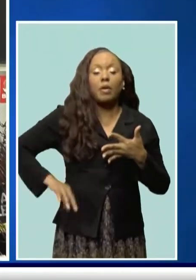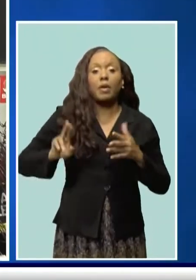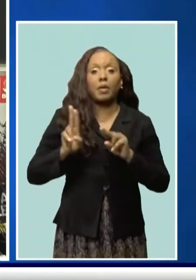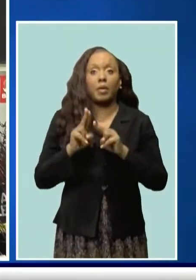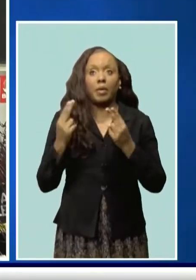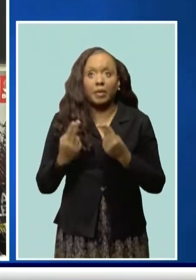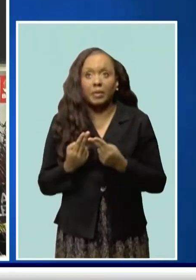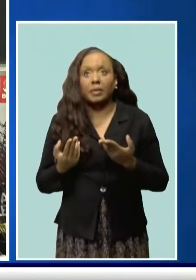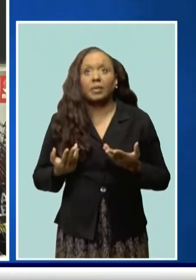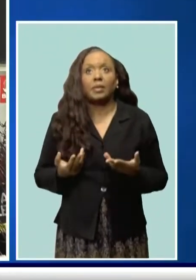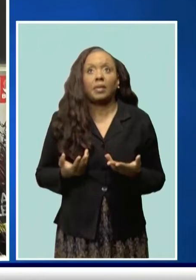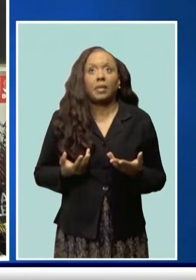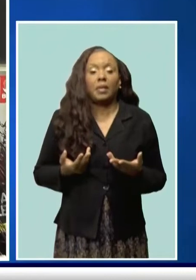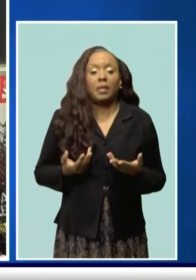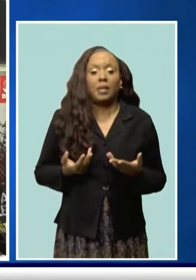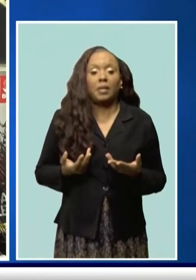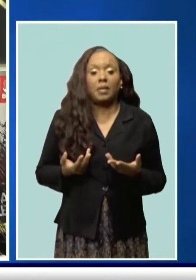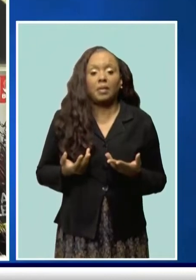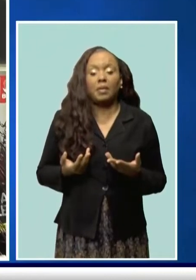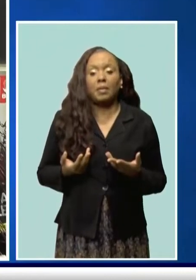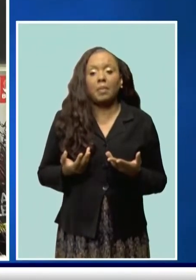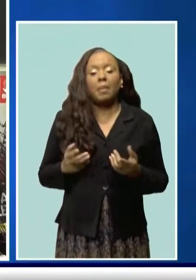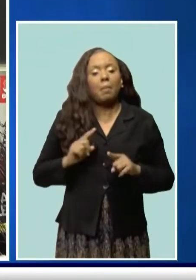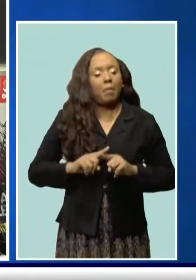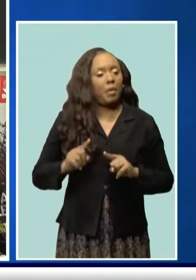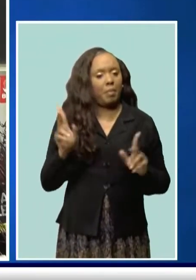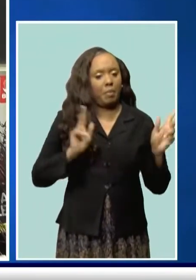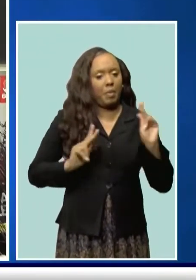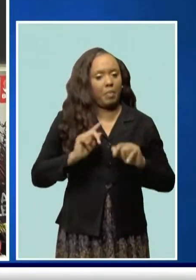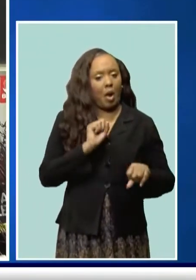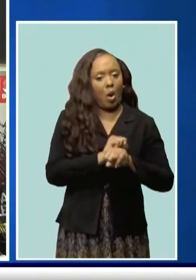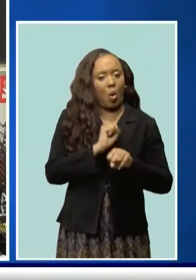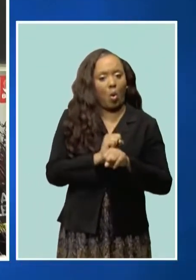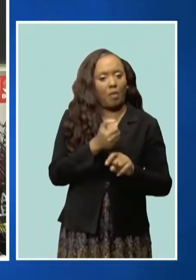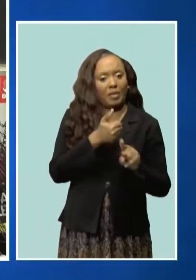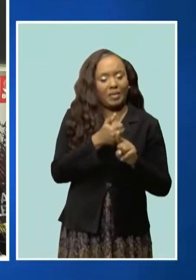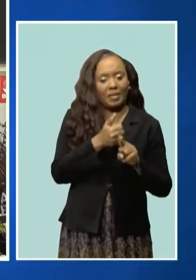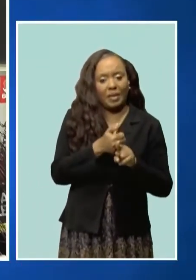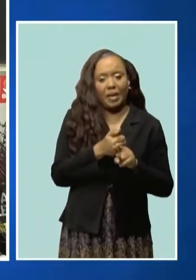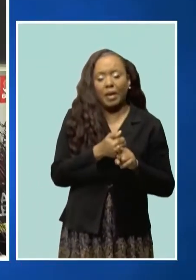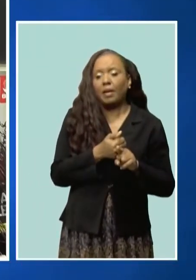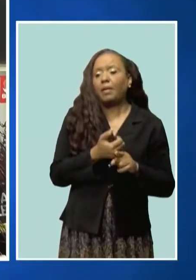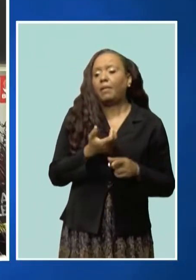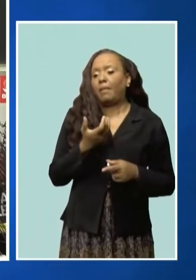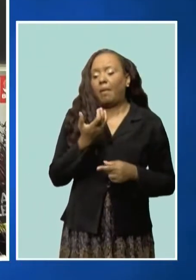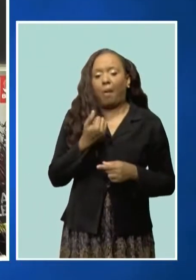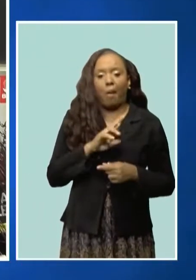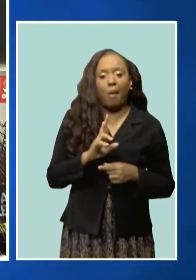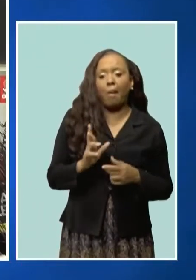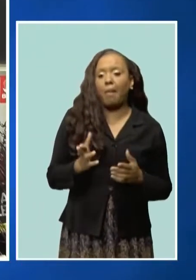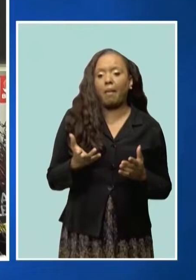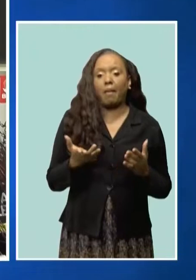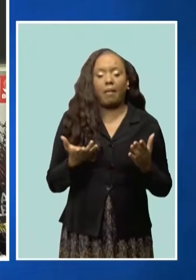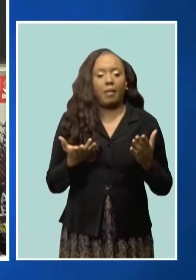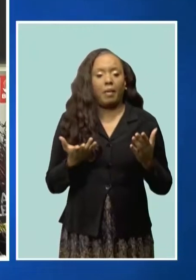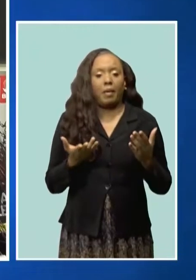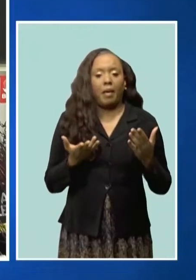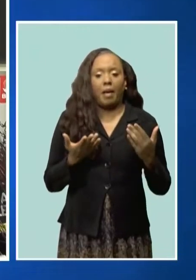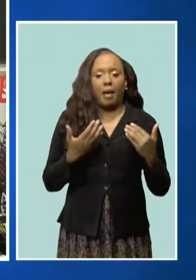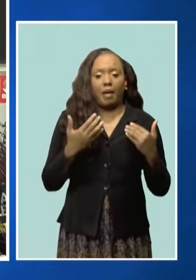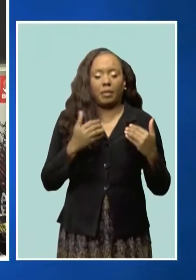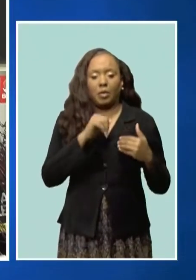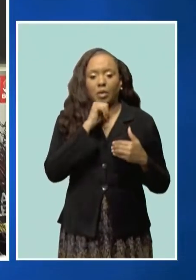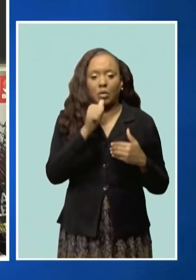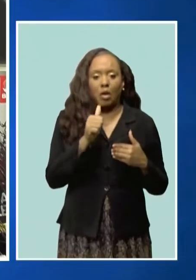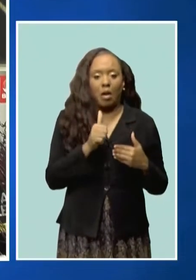that says to a self-employed person, that says to a contract worker, you are not